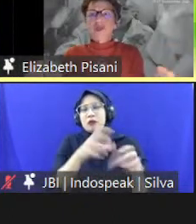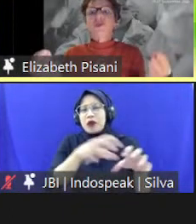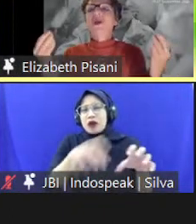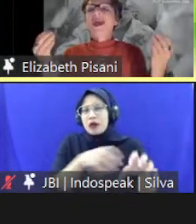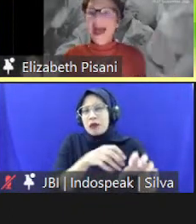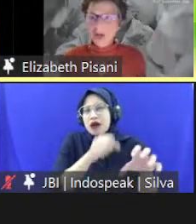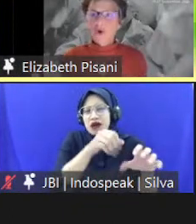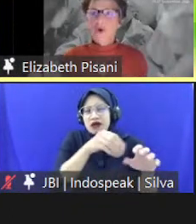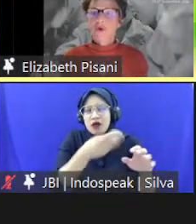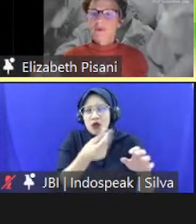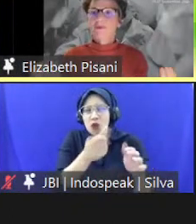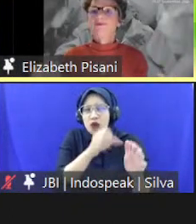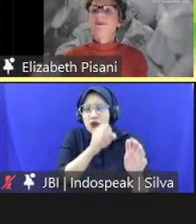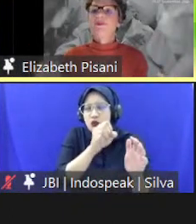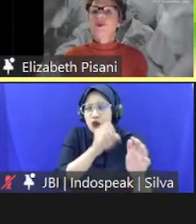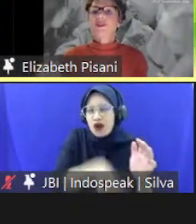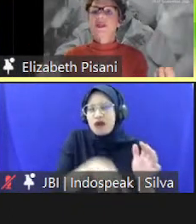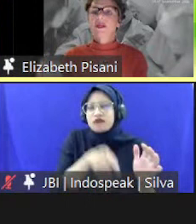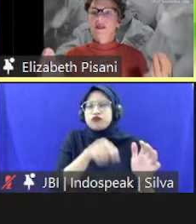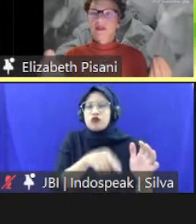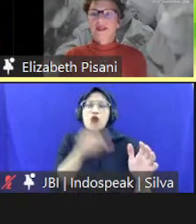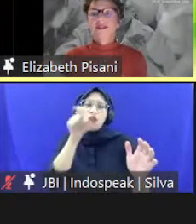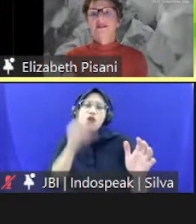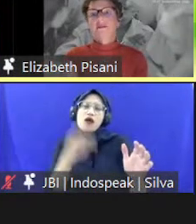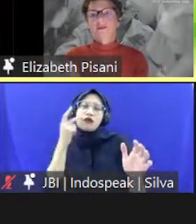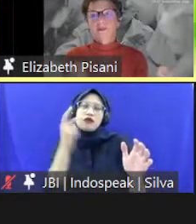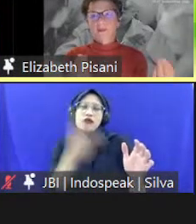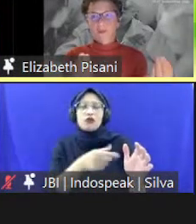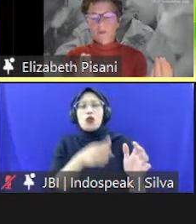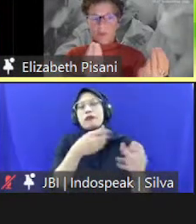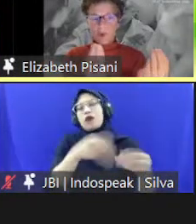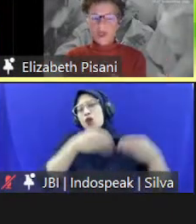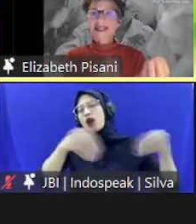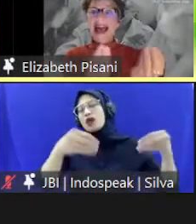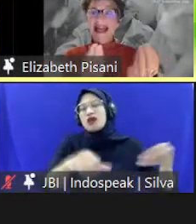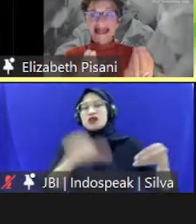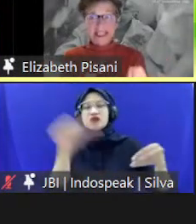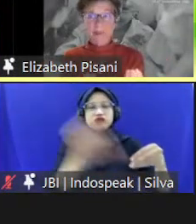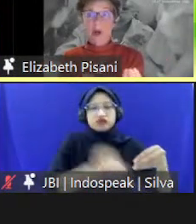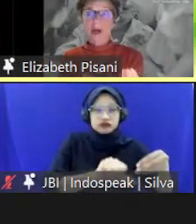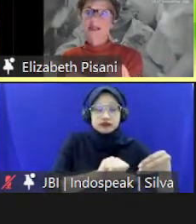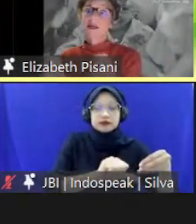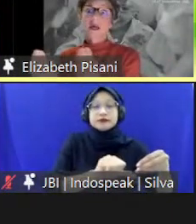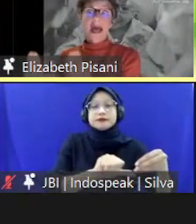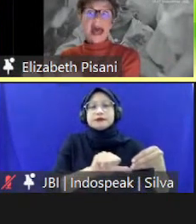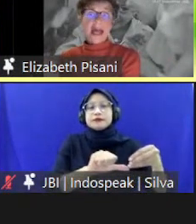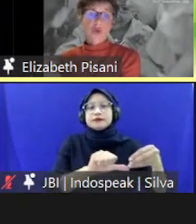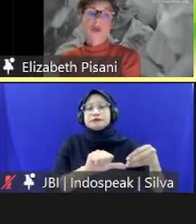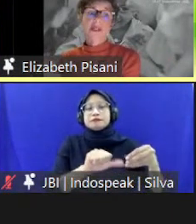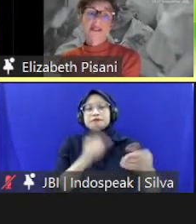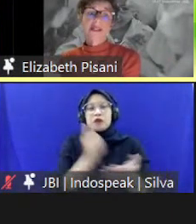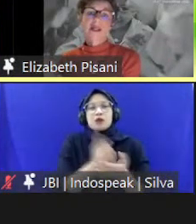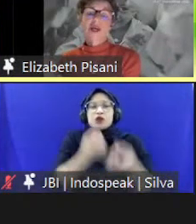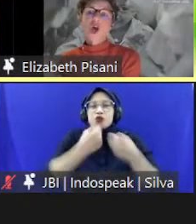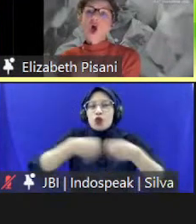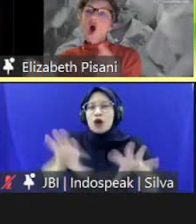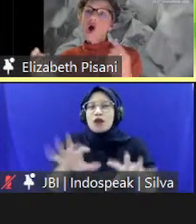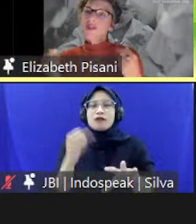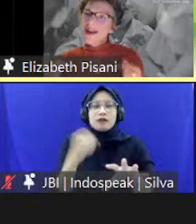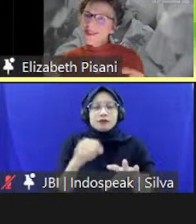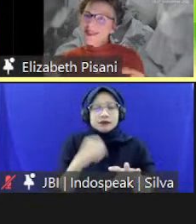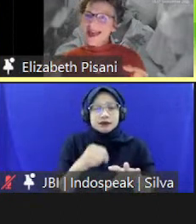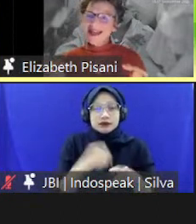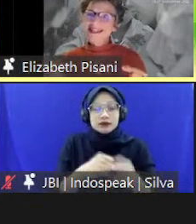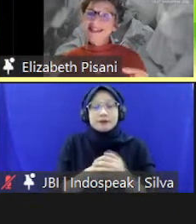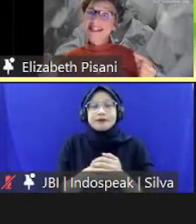garbage, because you cannot be producing this product at this price at quality. On